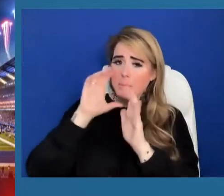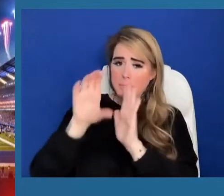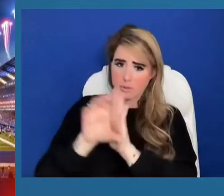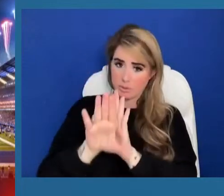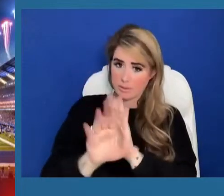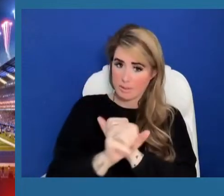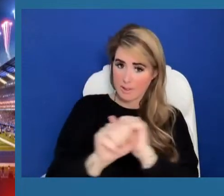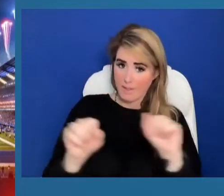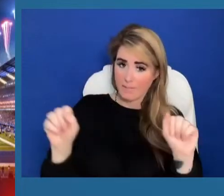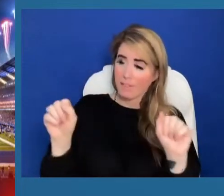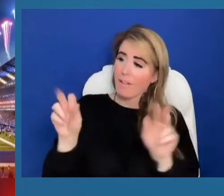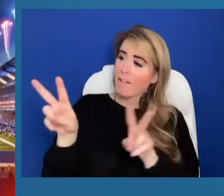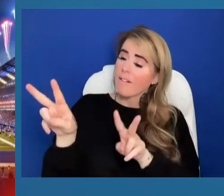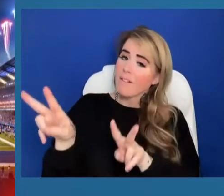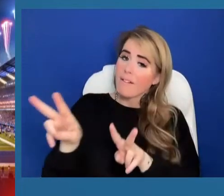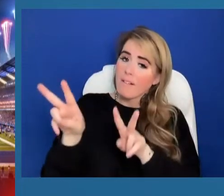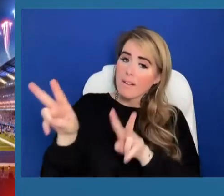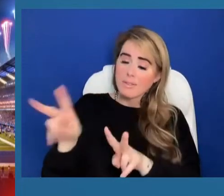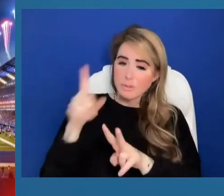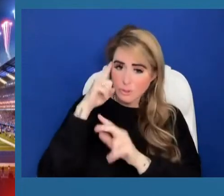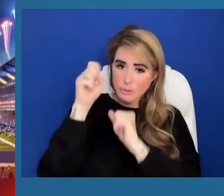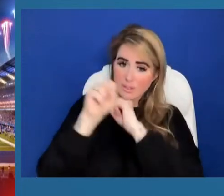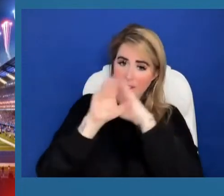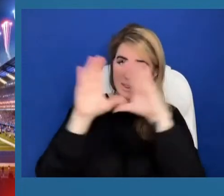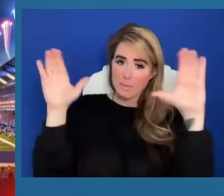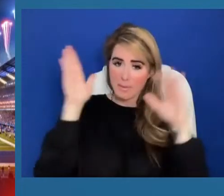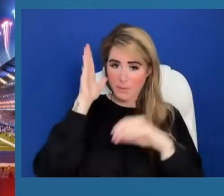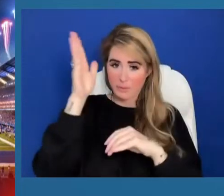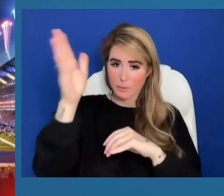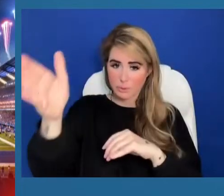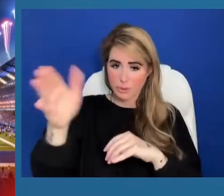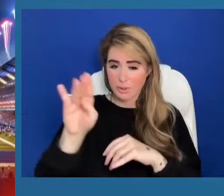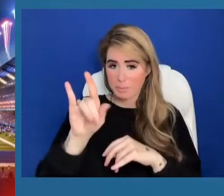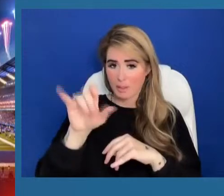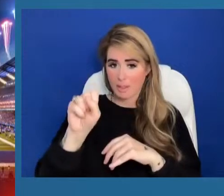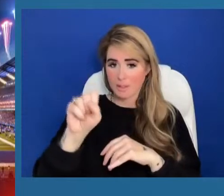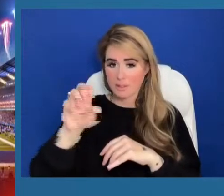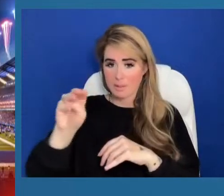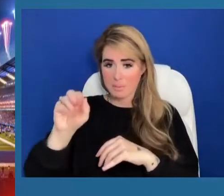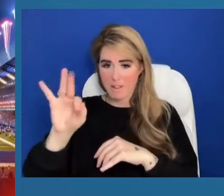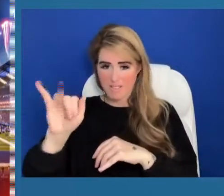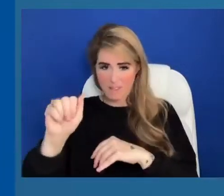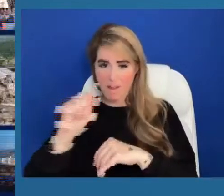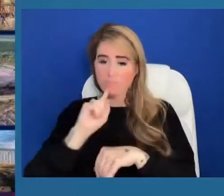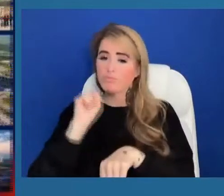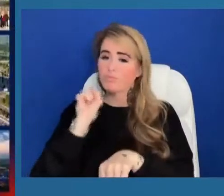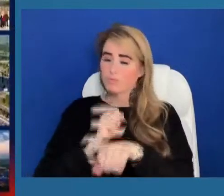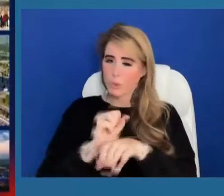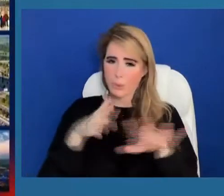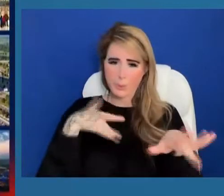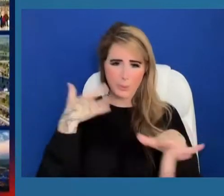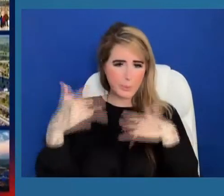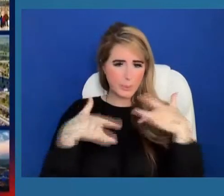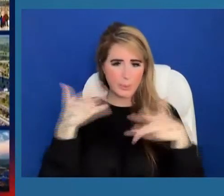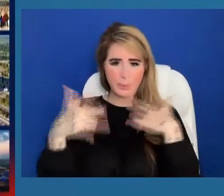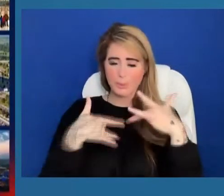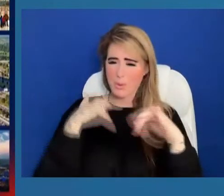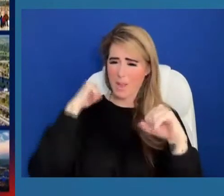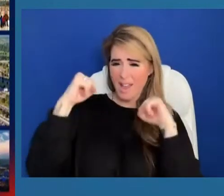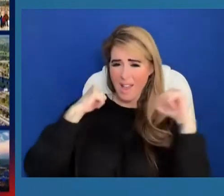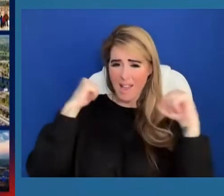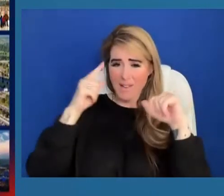and dream about what's to come. Bills Mafia is so excited to scream for their team in a